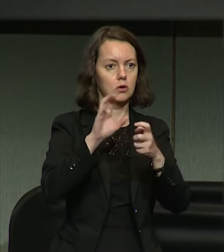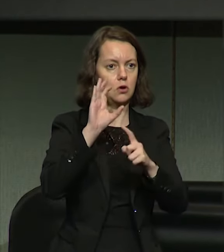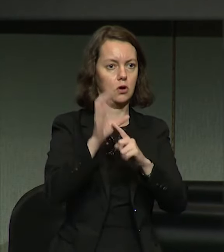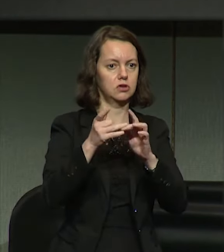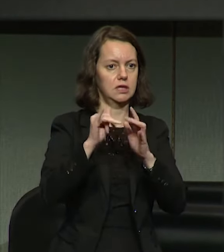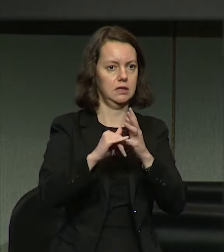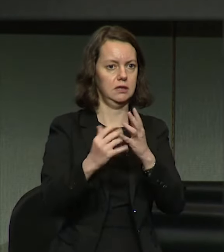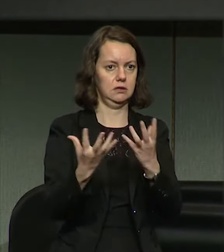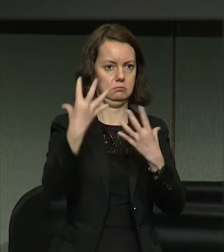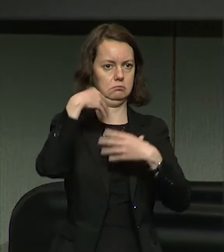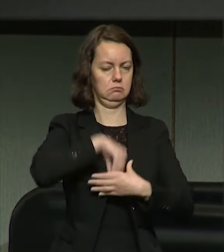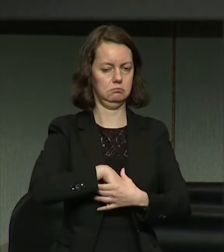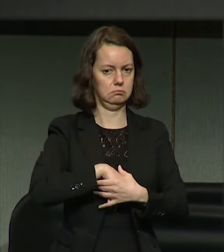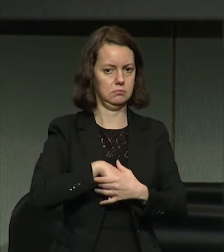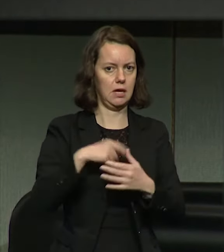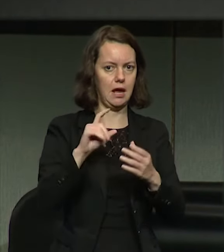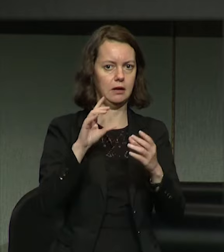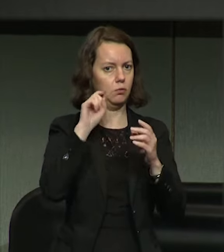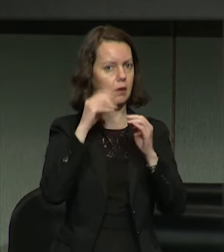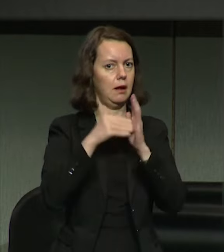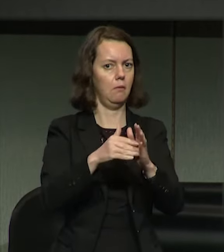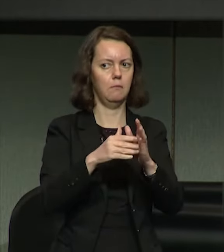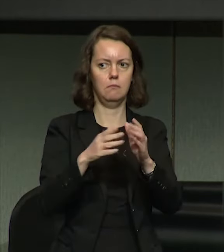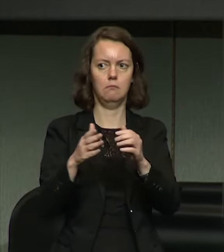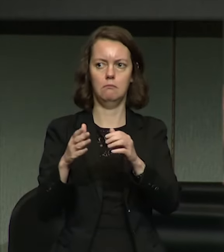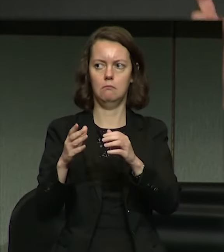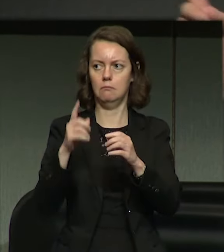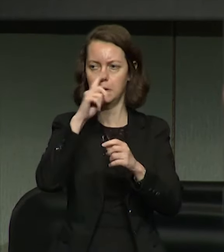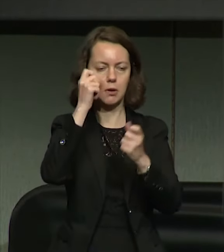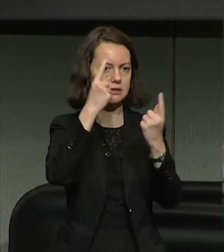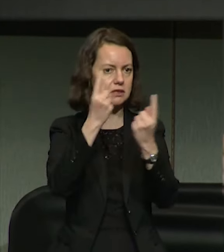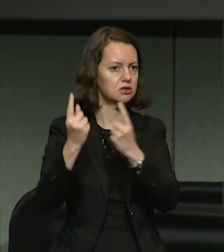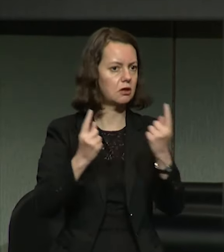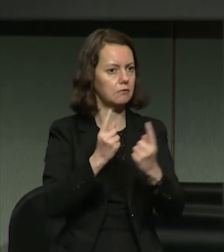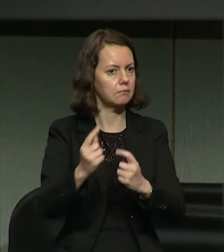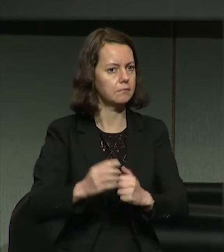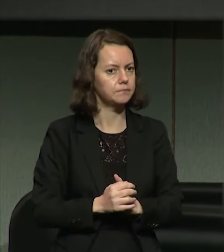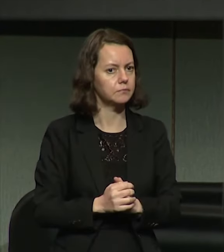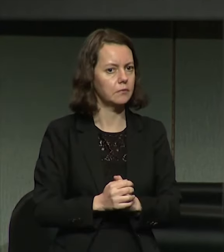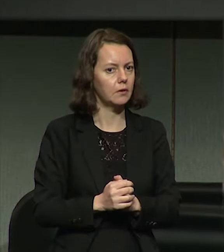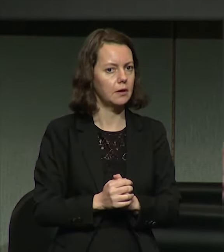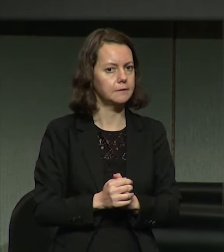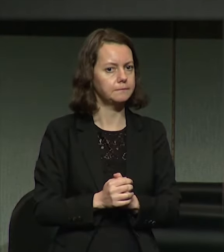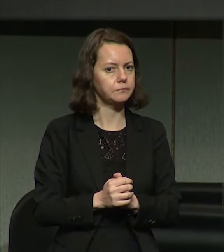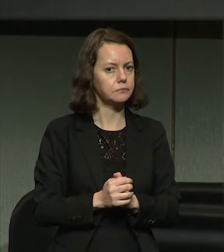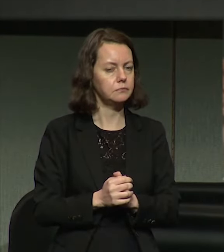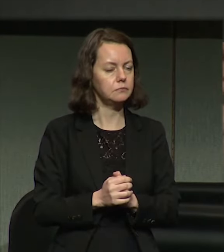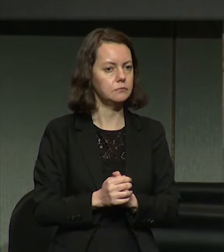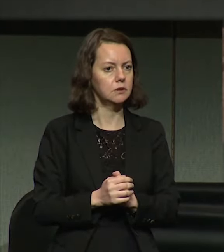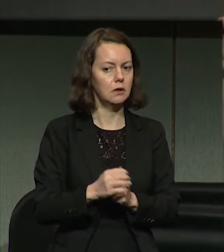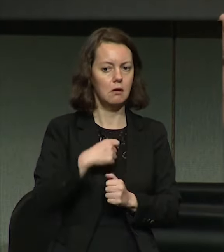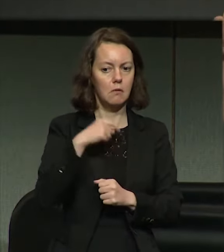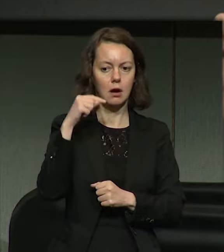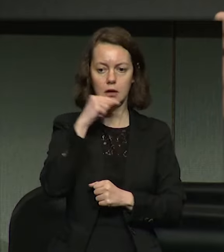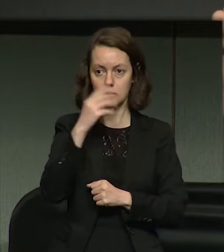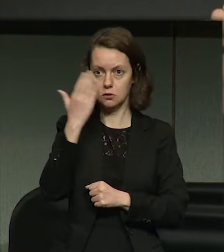fundamentally a part of the solution and can only ever be. And so for that principal at that school, he will start to understand